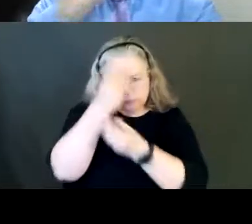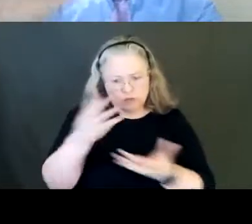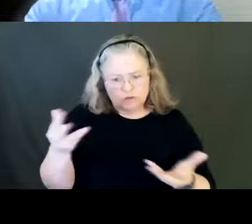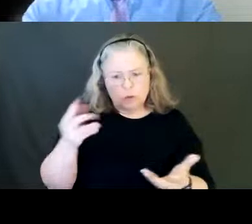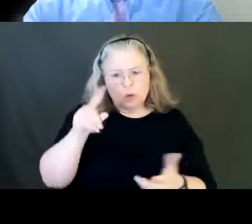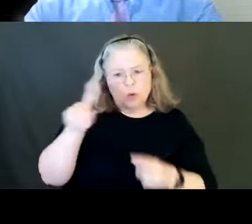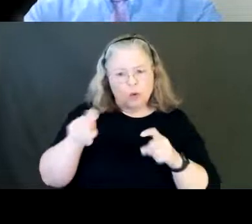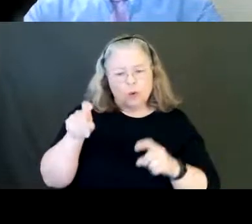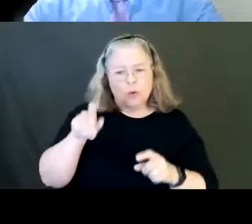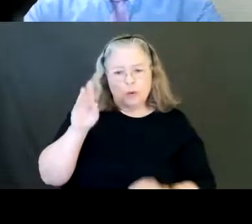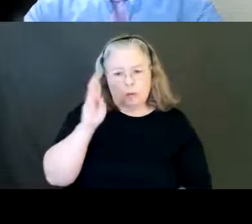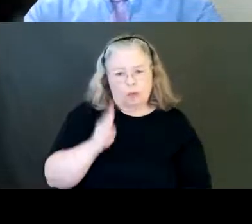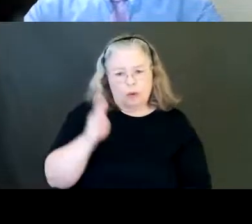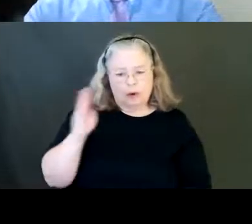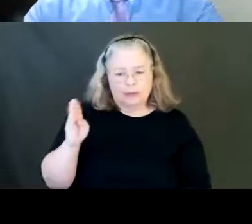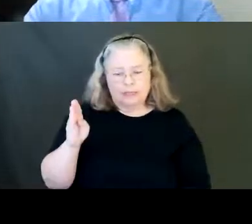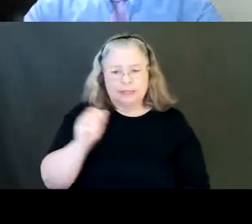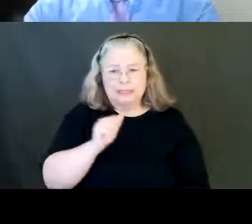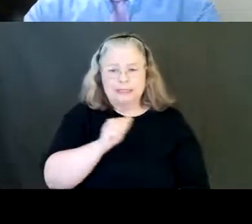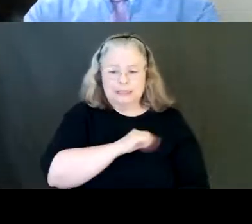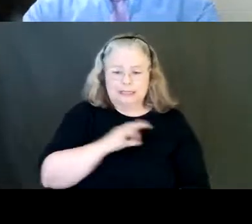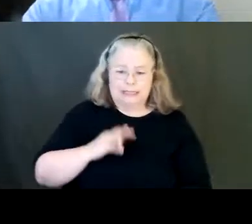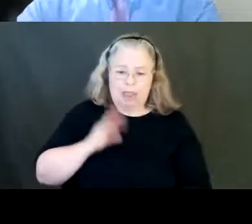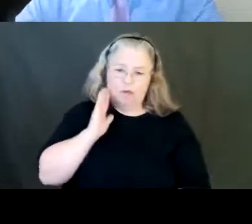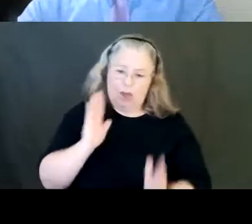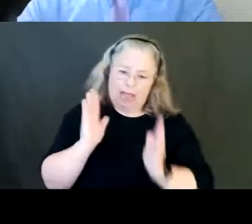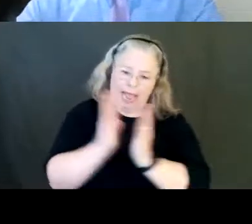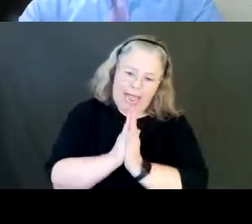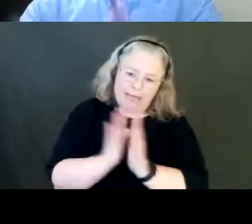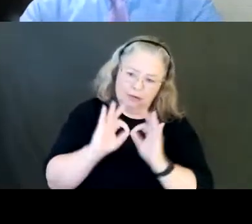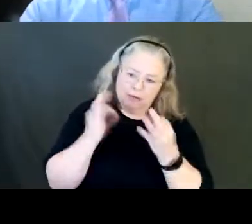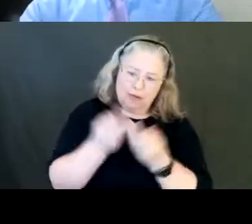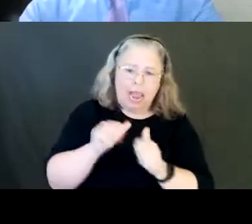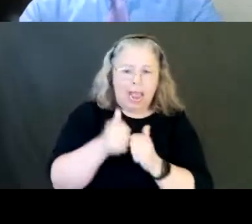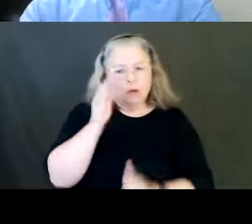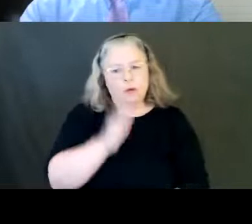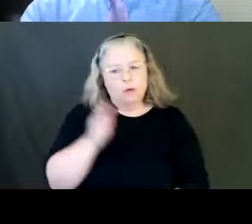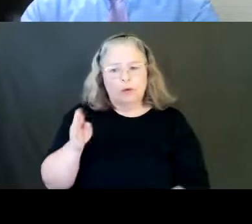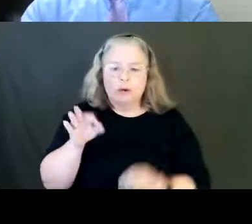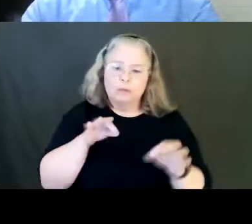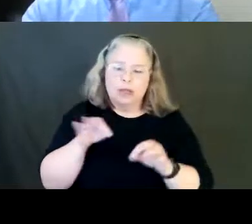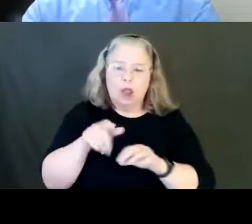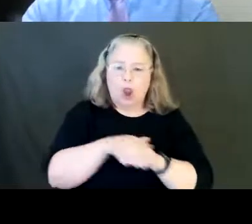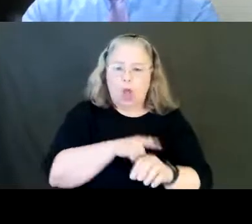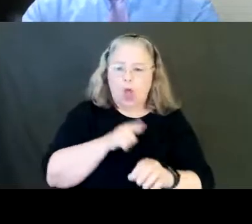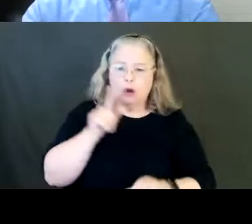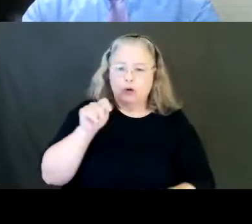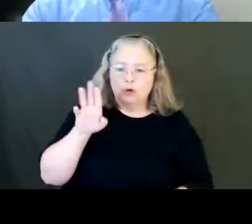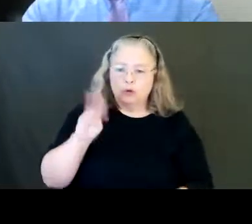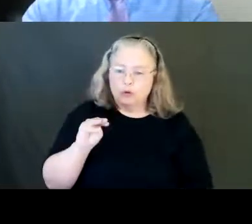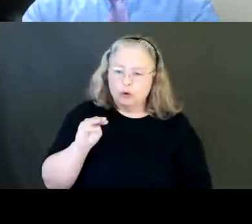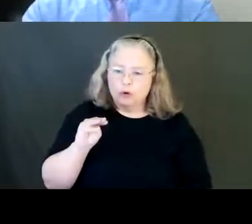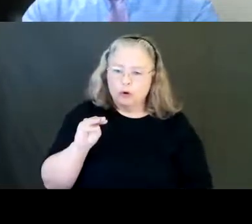questions Brilliant Beginnings staff will be asking families? How will Brilliant Beginnings explain the long-term goal of the use of